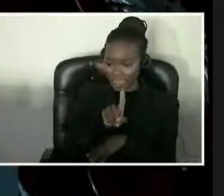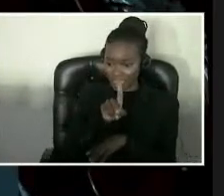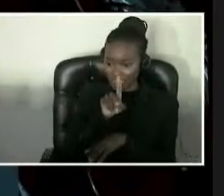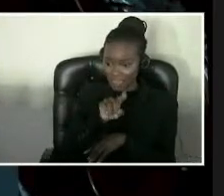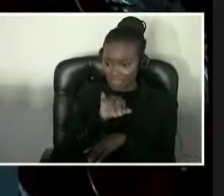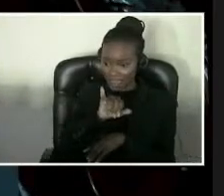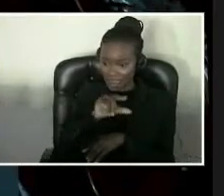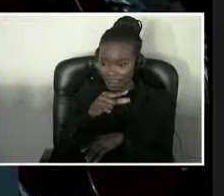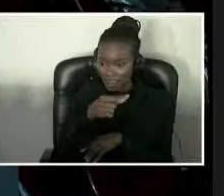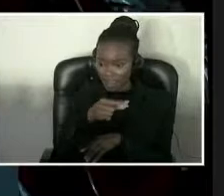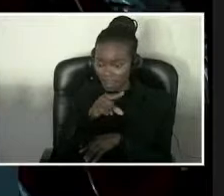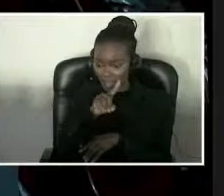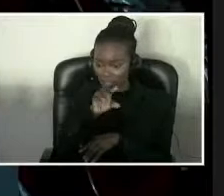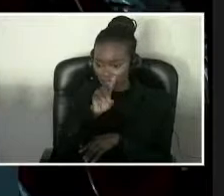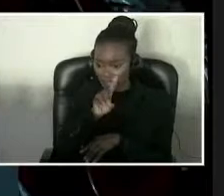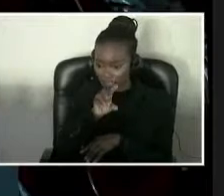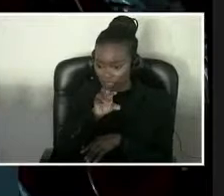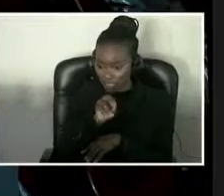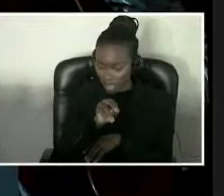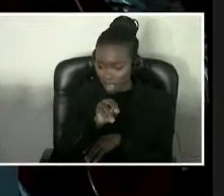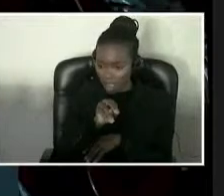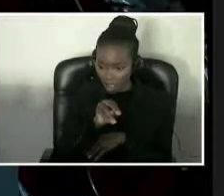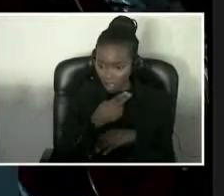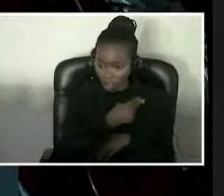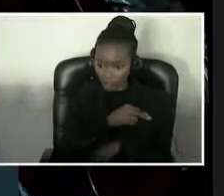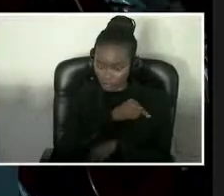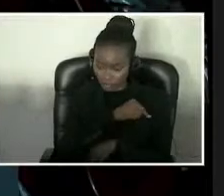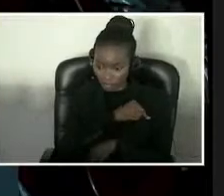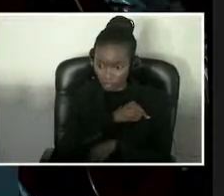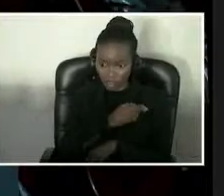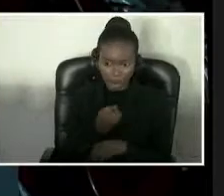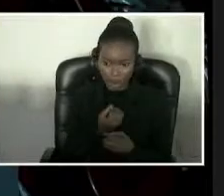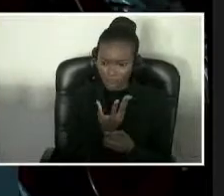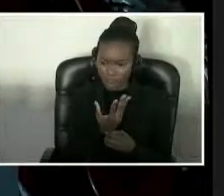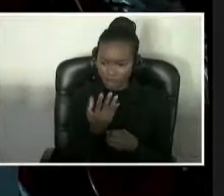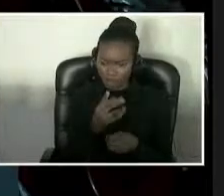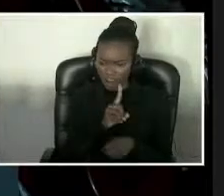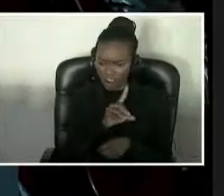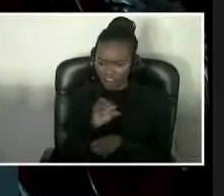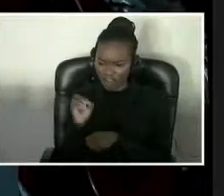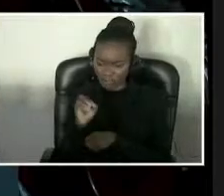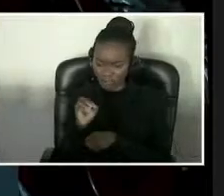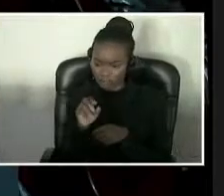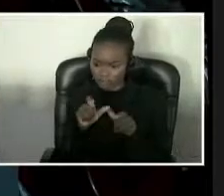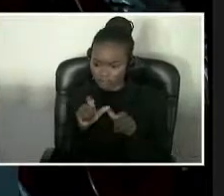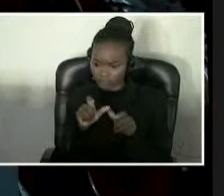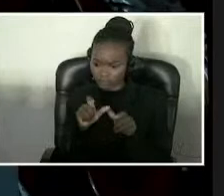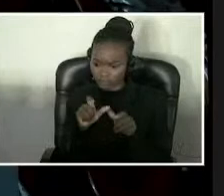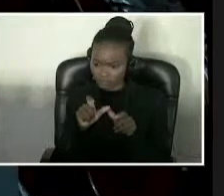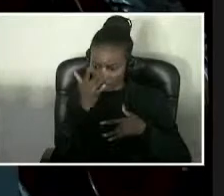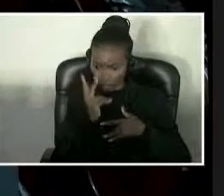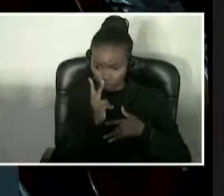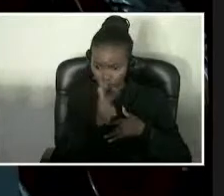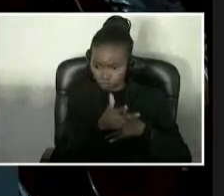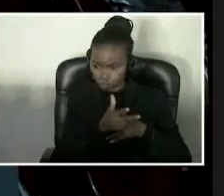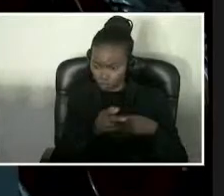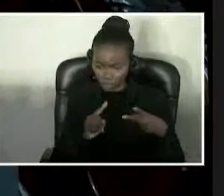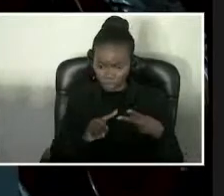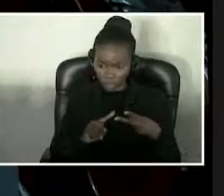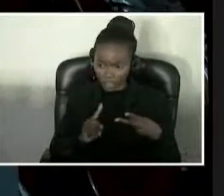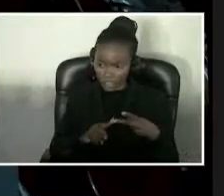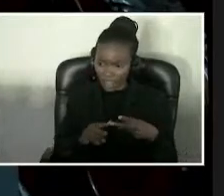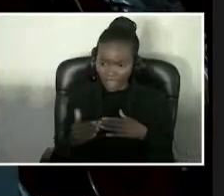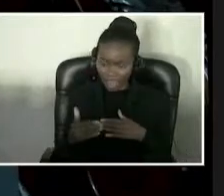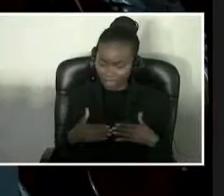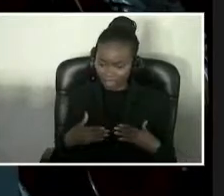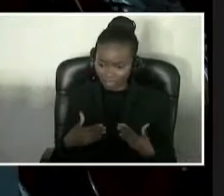patients are left stranded they use covenanting pandemic crisis to swept the collapse of health care but we